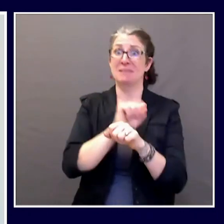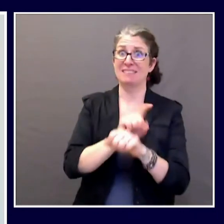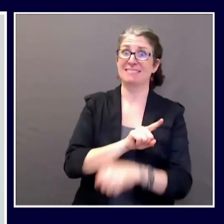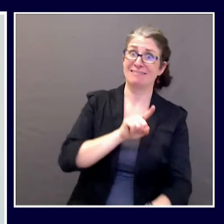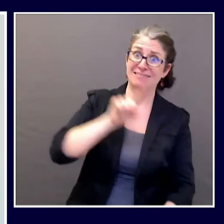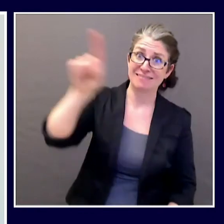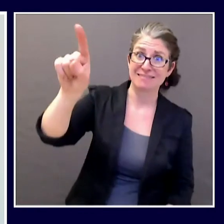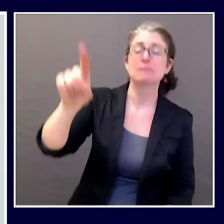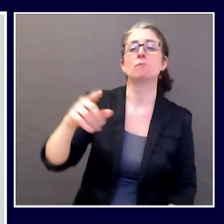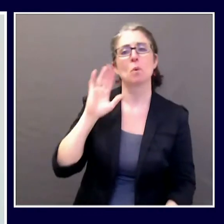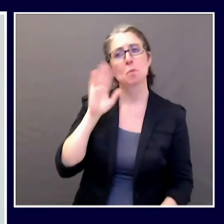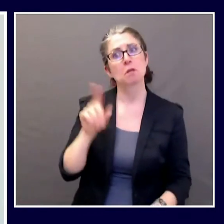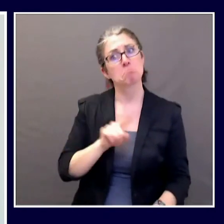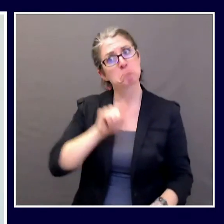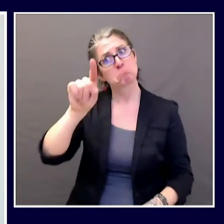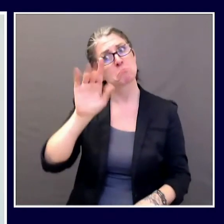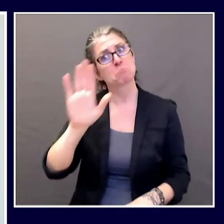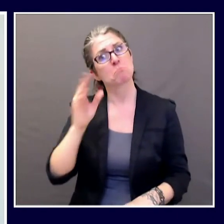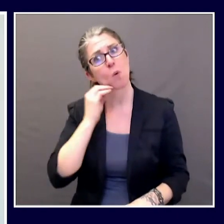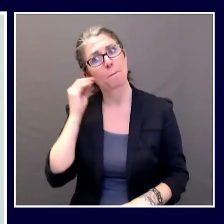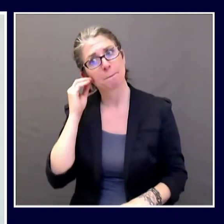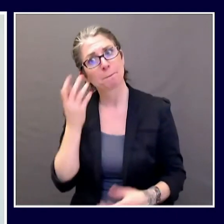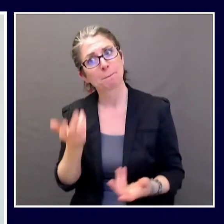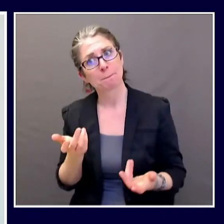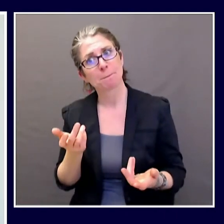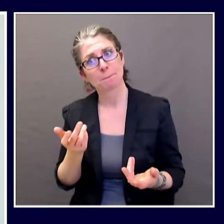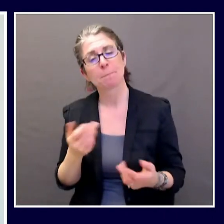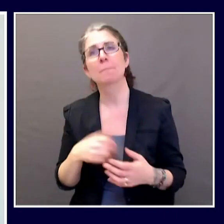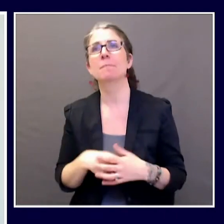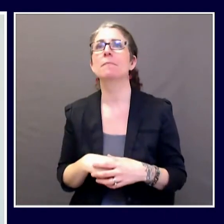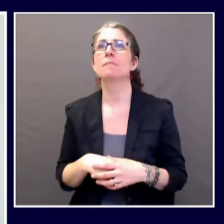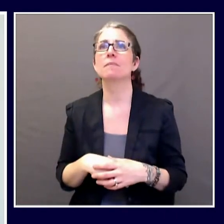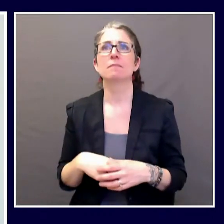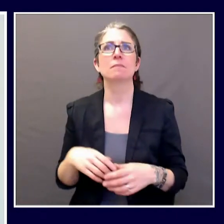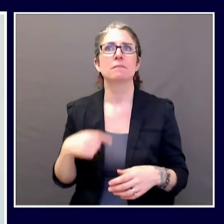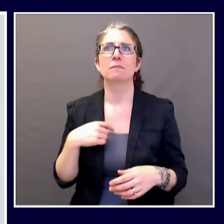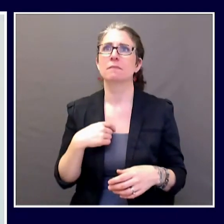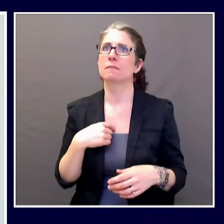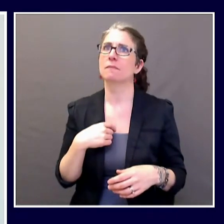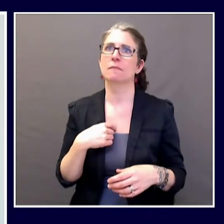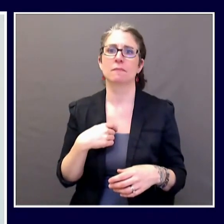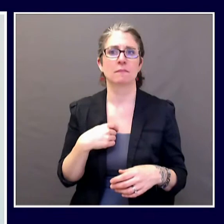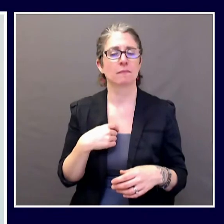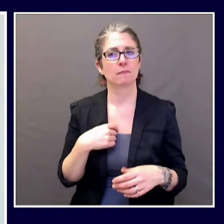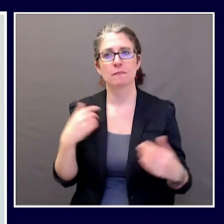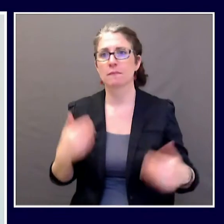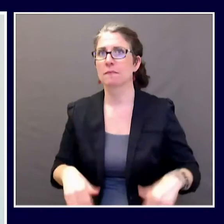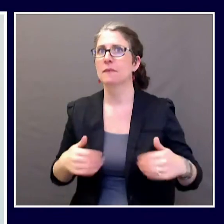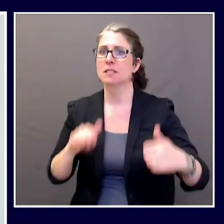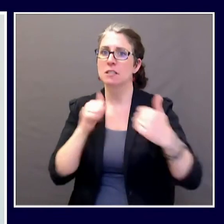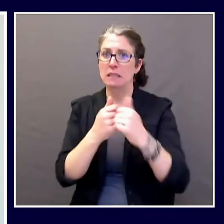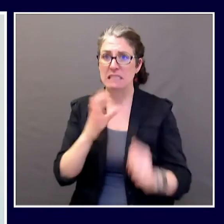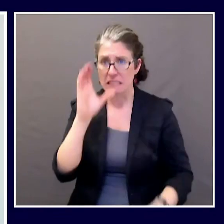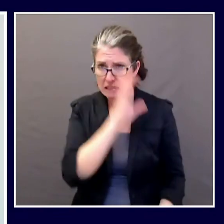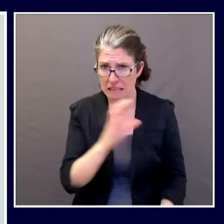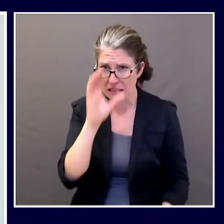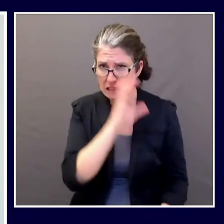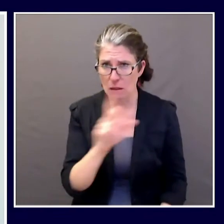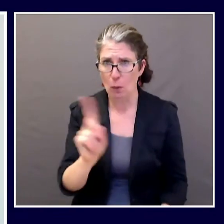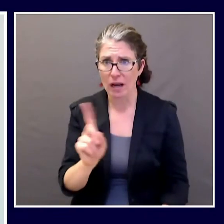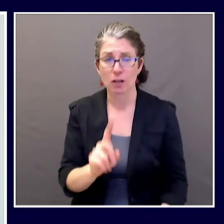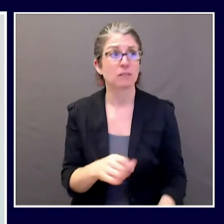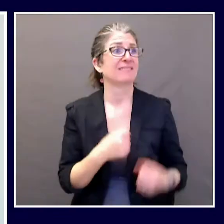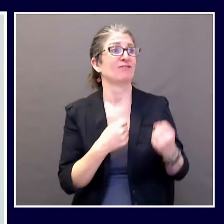by one, we want to make sure that those people do have the same opportunity that other people have. So that is a work in